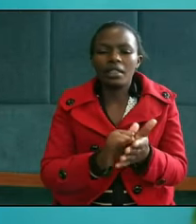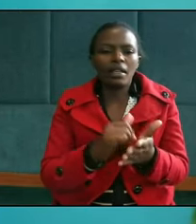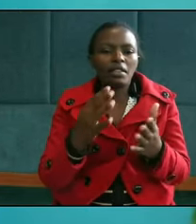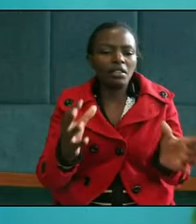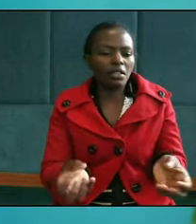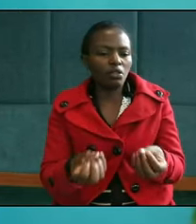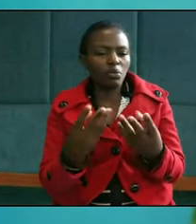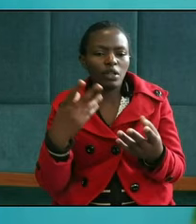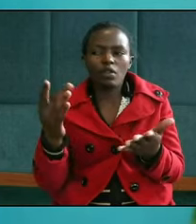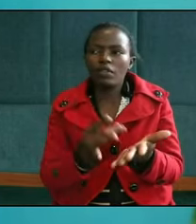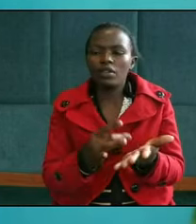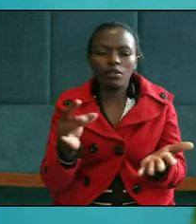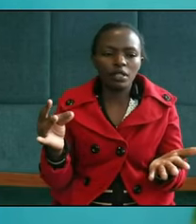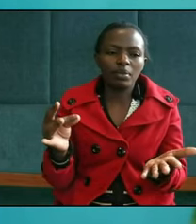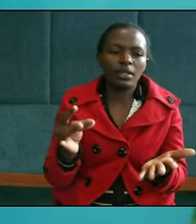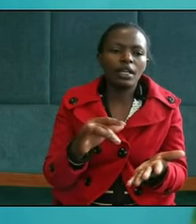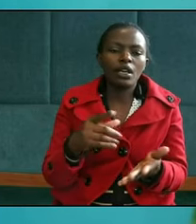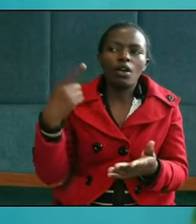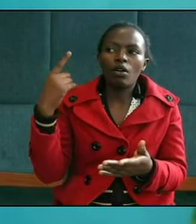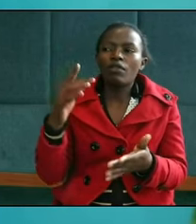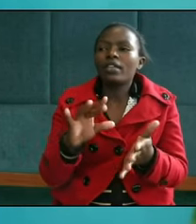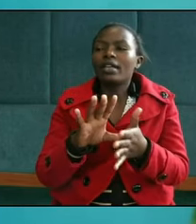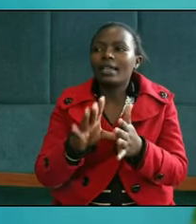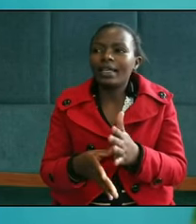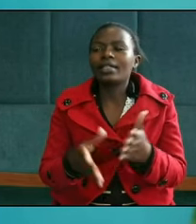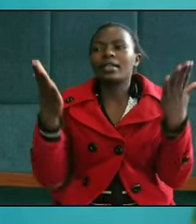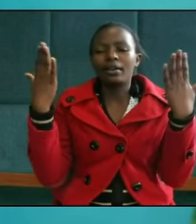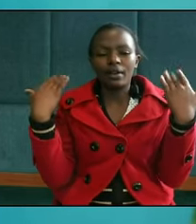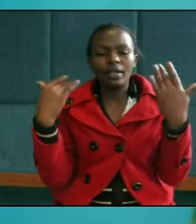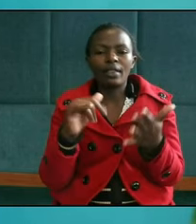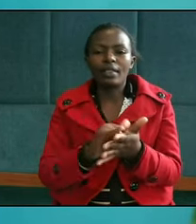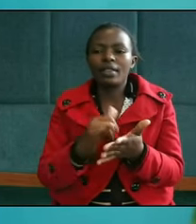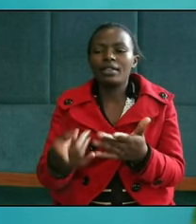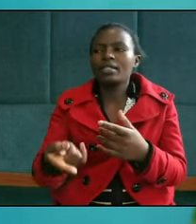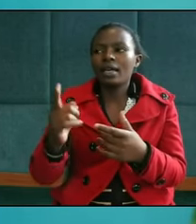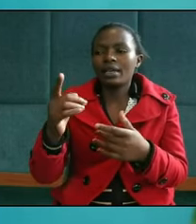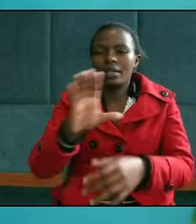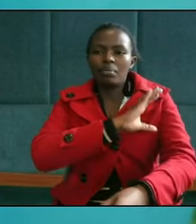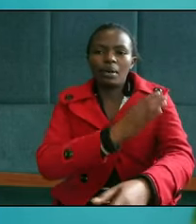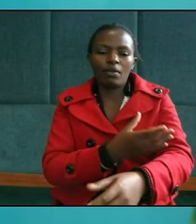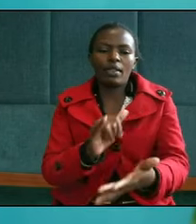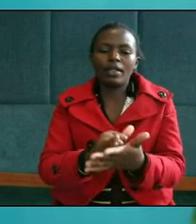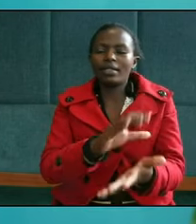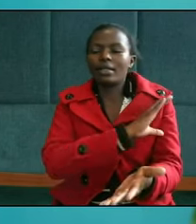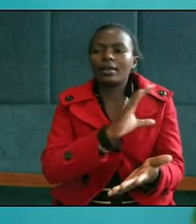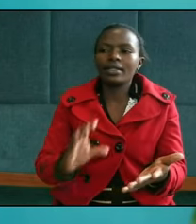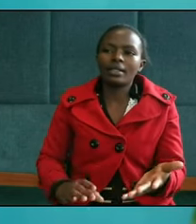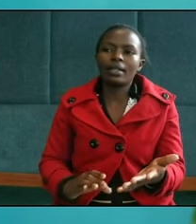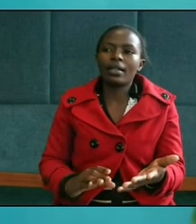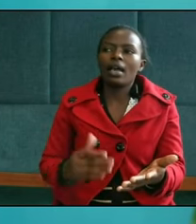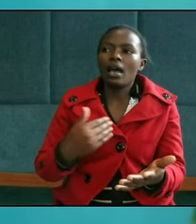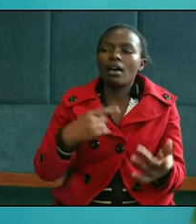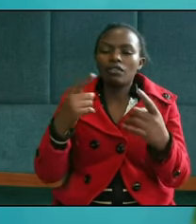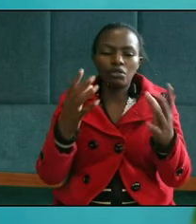Spirit is likened to the falling of the latter rain. And it is for this added power that Christians are to send their petitions